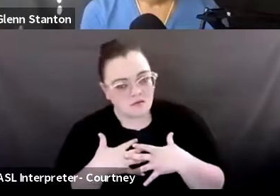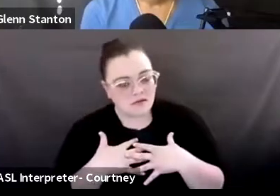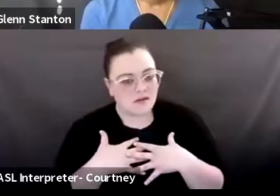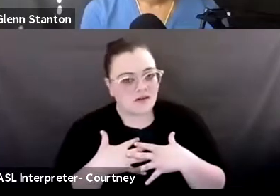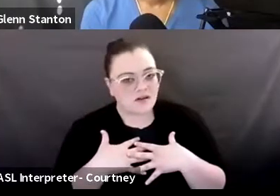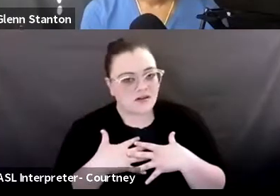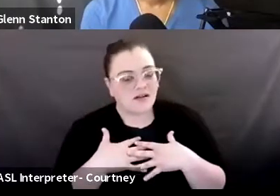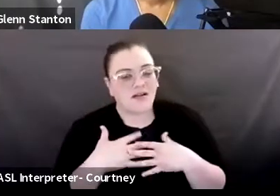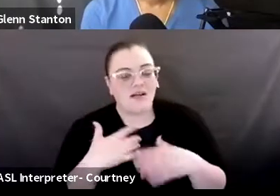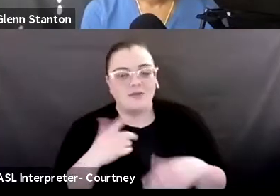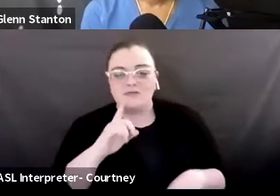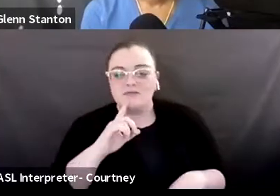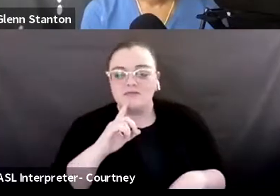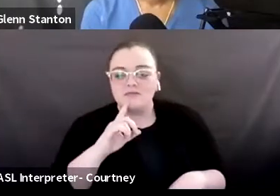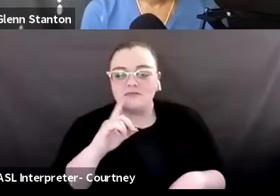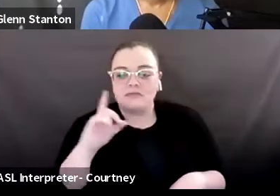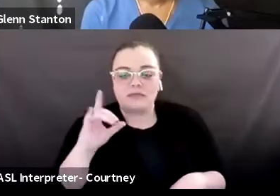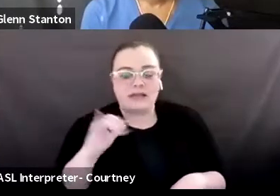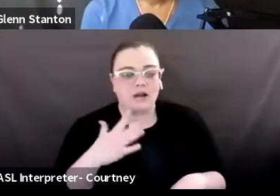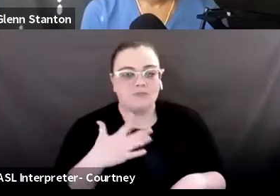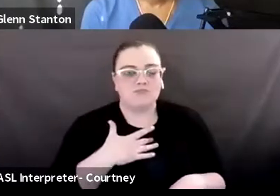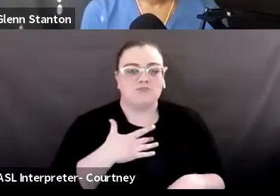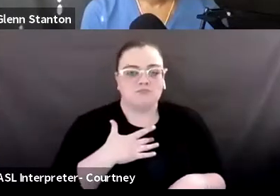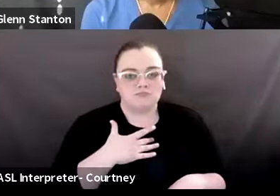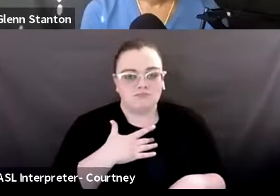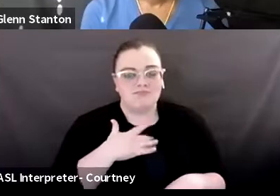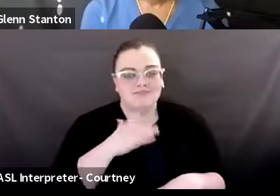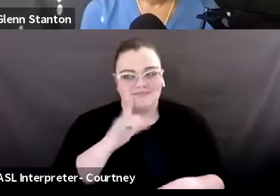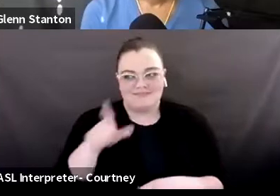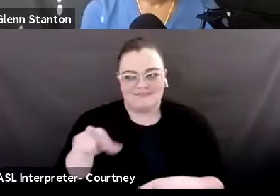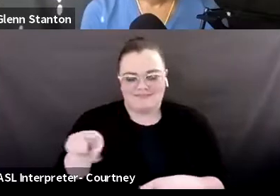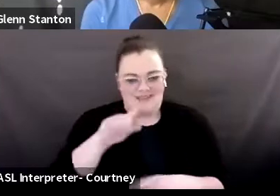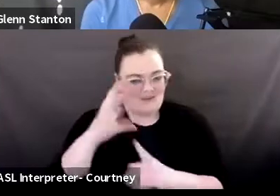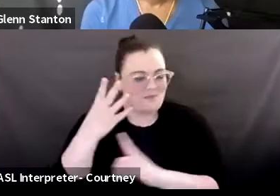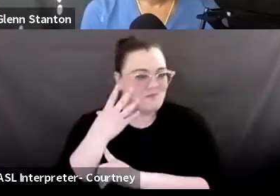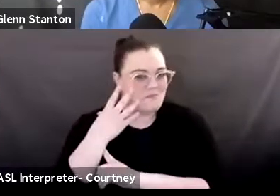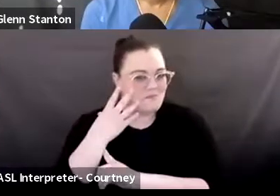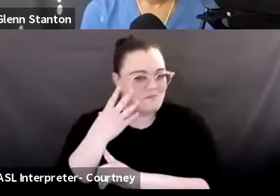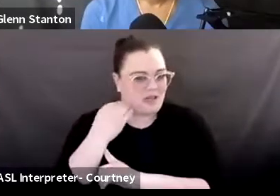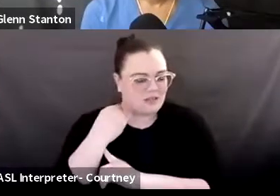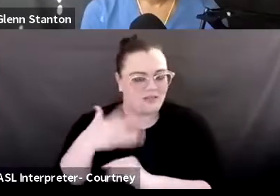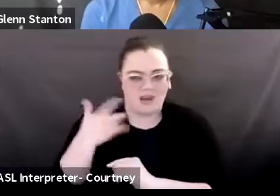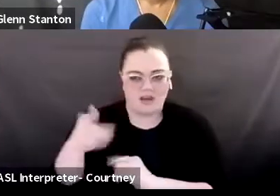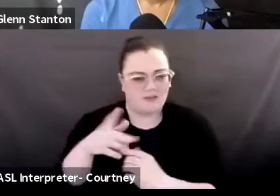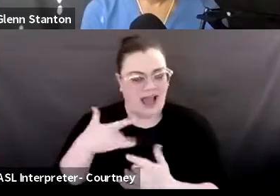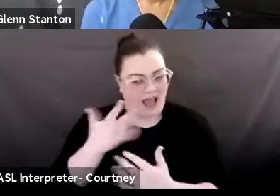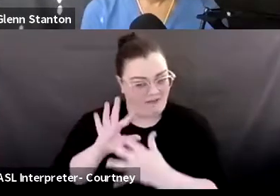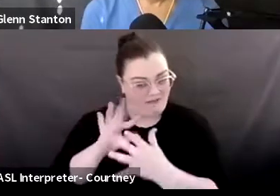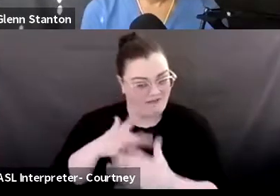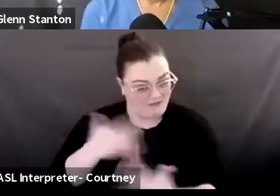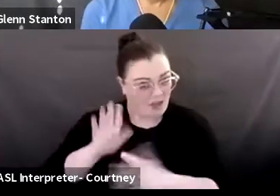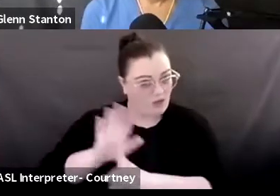profoundly moved and affected by this sense of community, that it